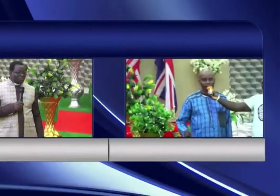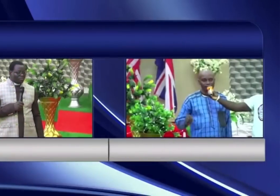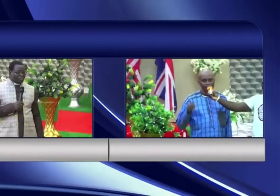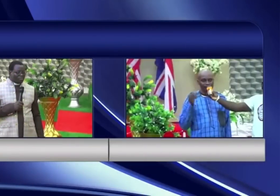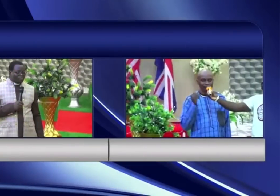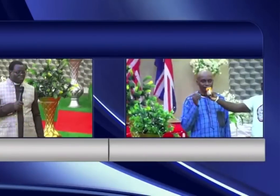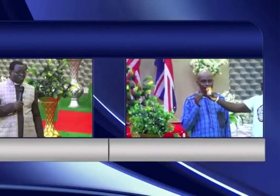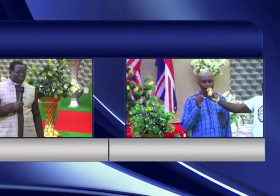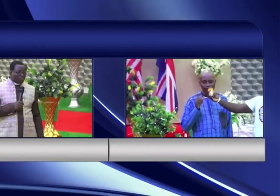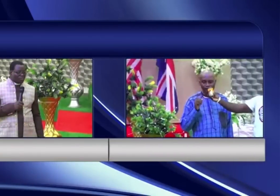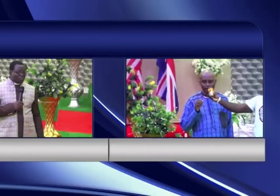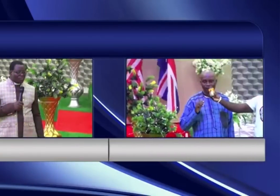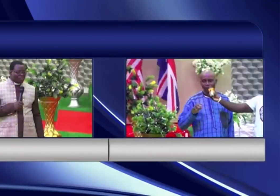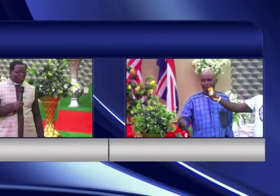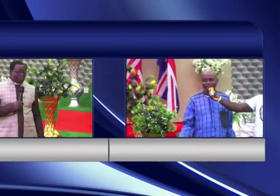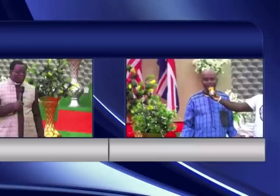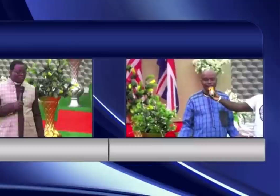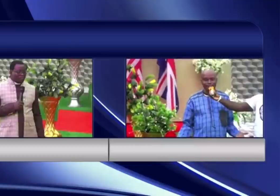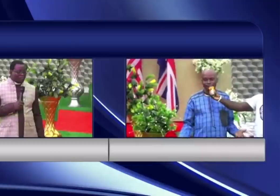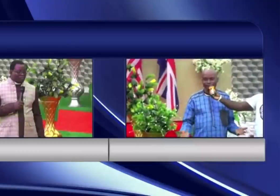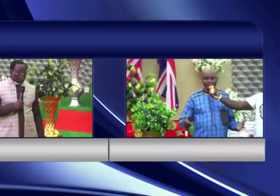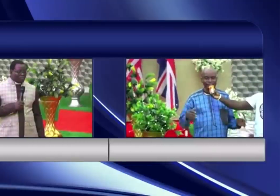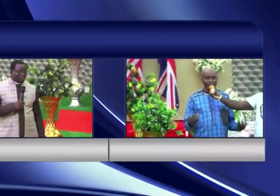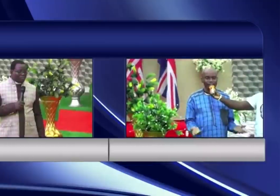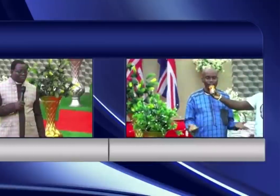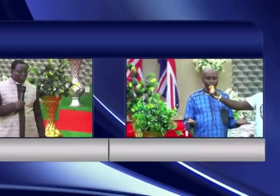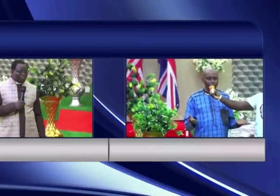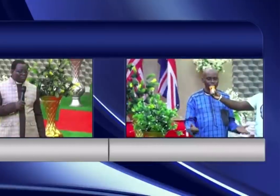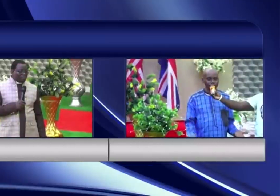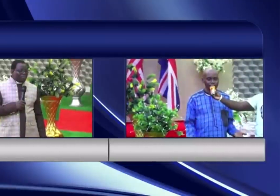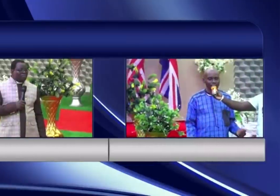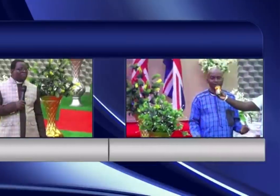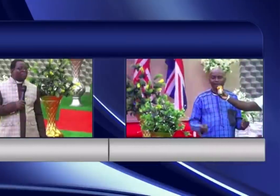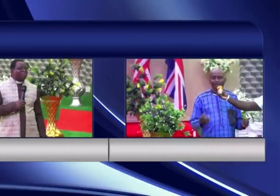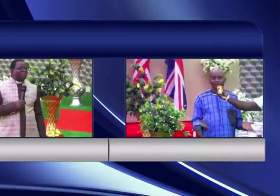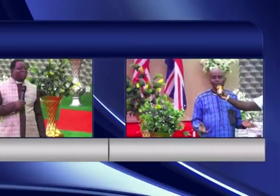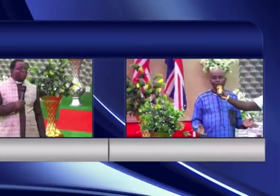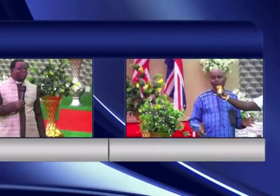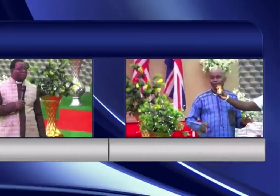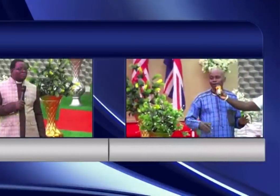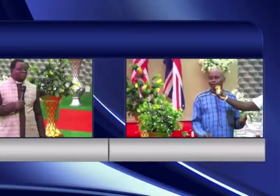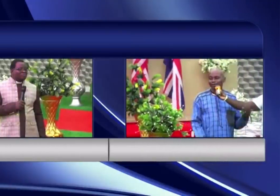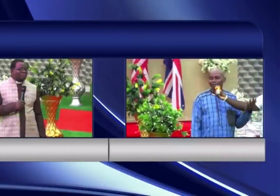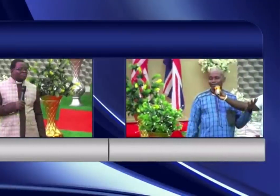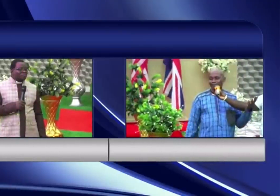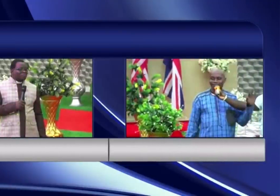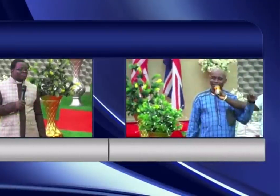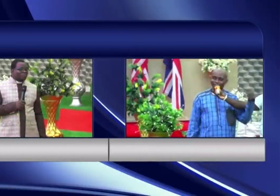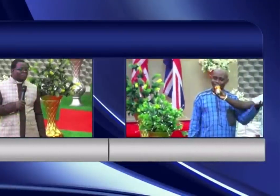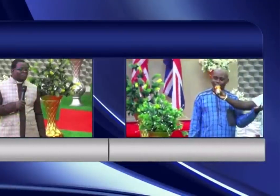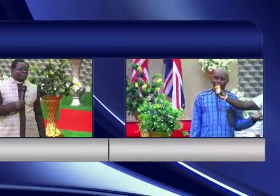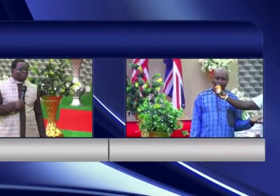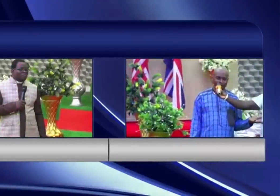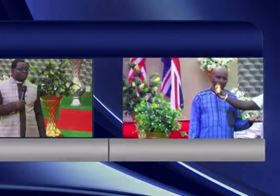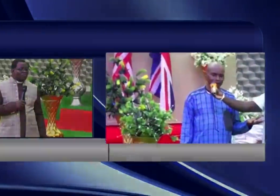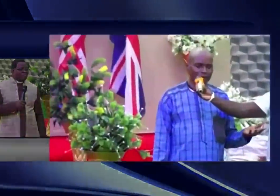ni Sunday tolo. Ibita ti just in bita yolo un logo. Emi mo pa awon ko nse sultani